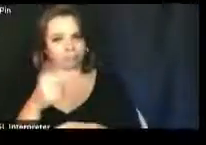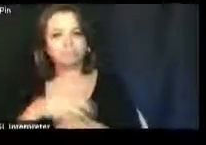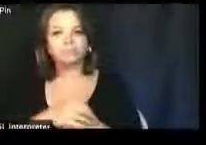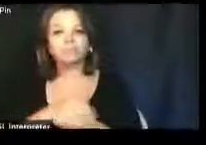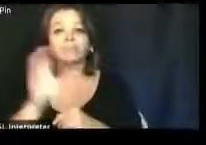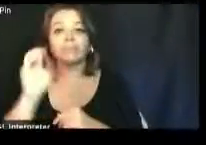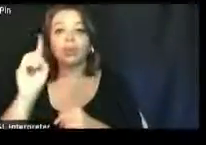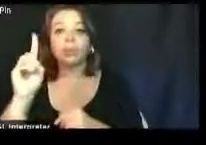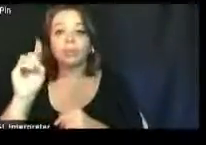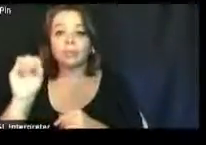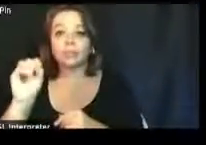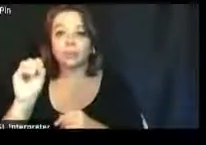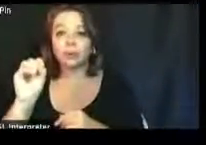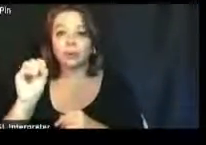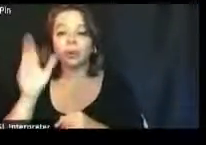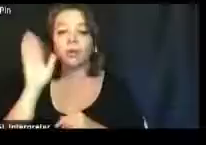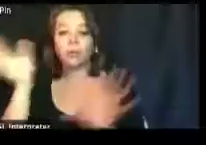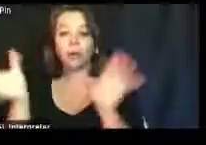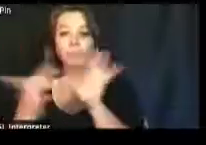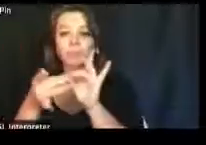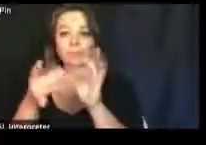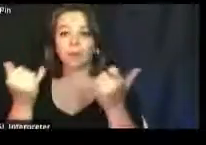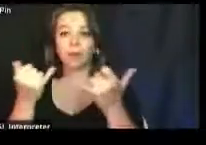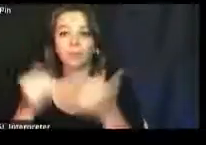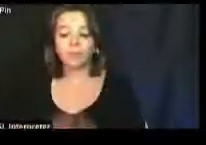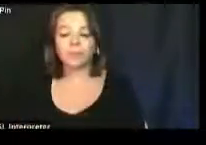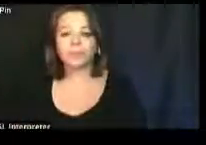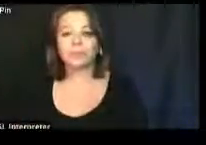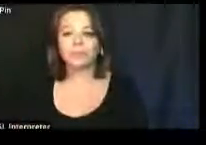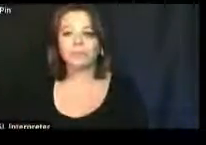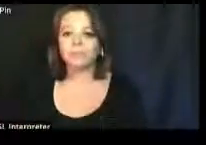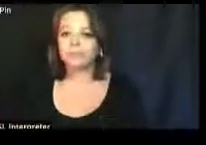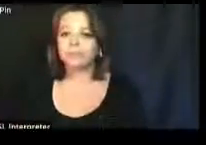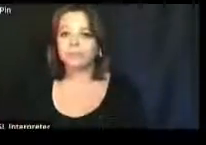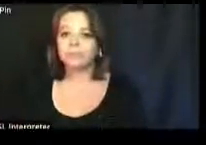010. I will be promoting you now.